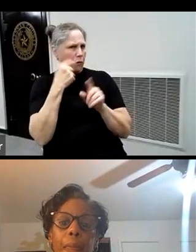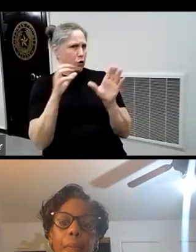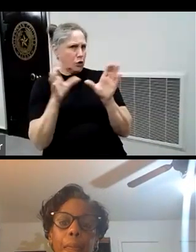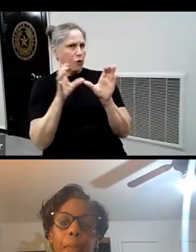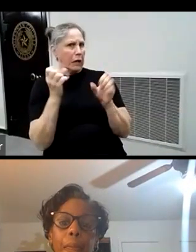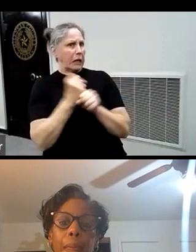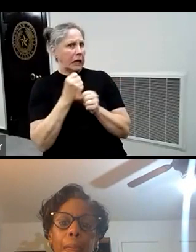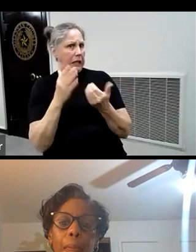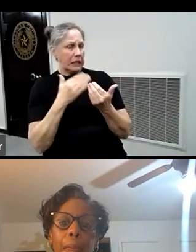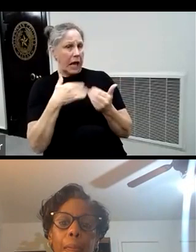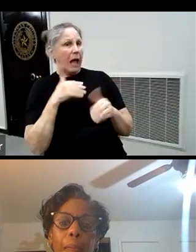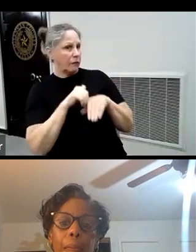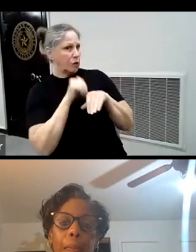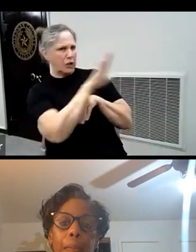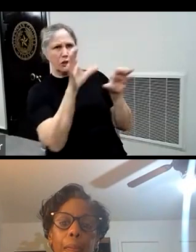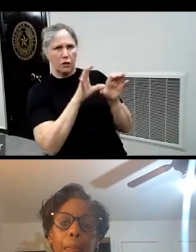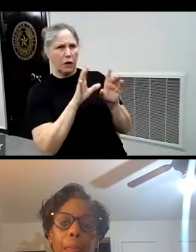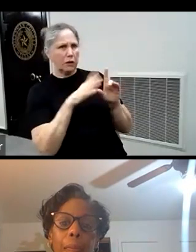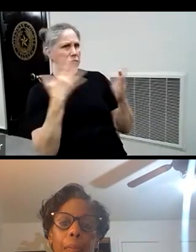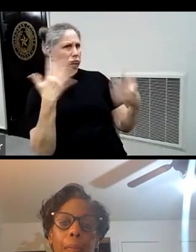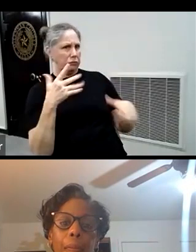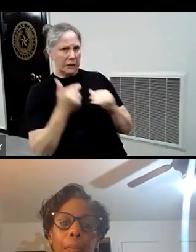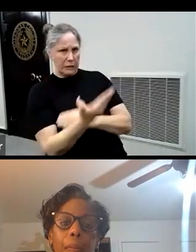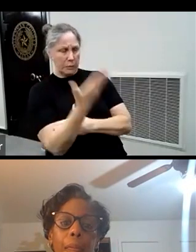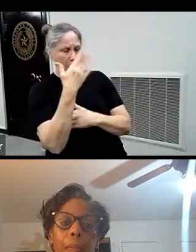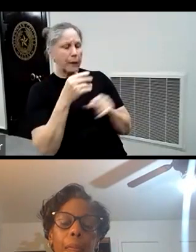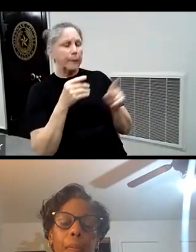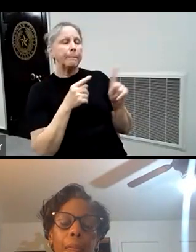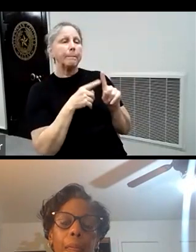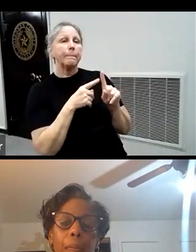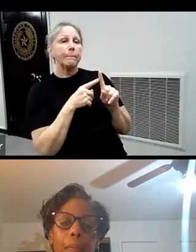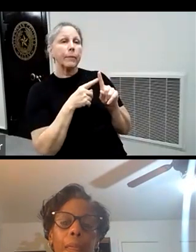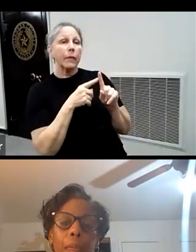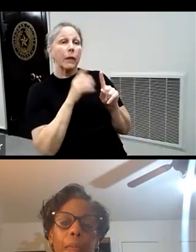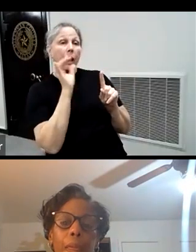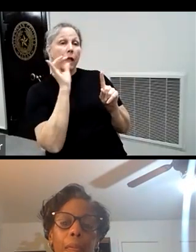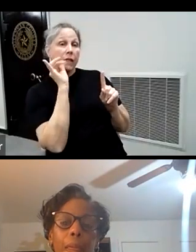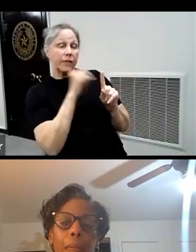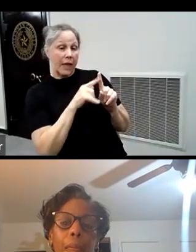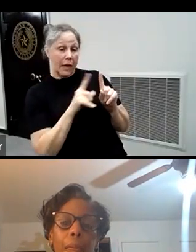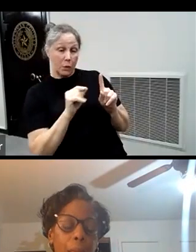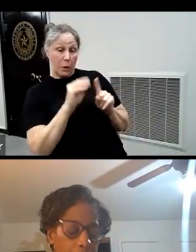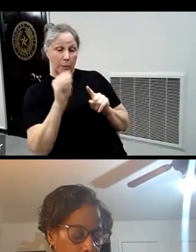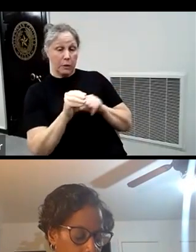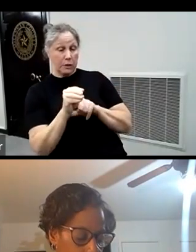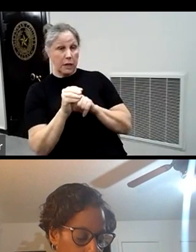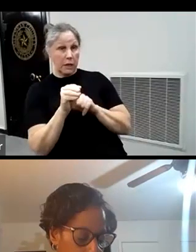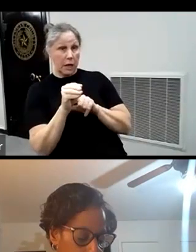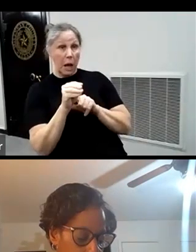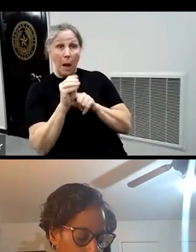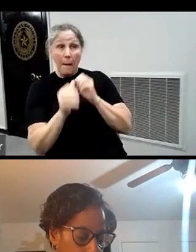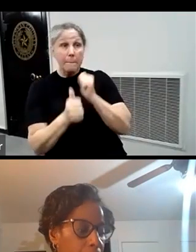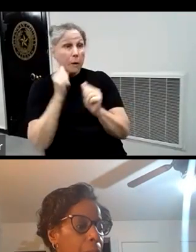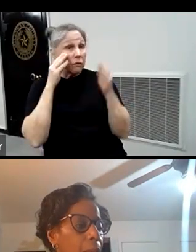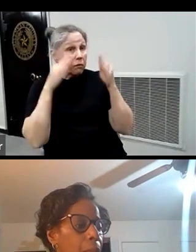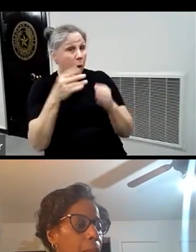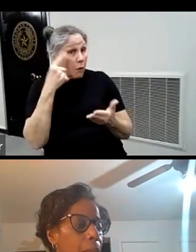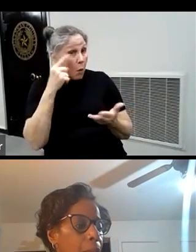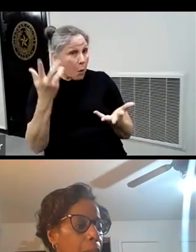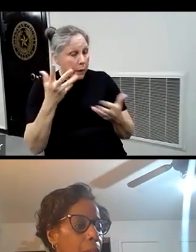sent certification form over this morning. And that 20% is primarily